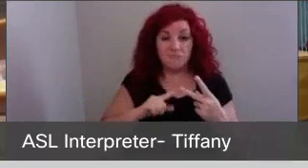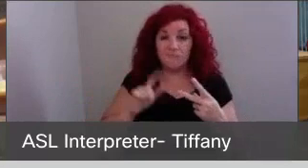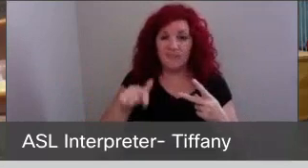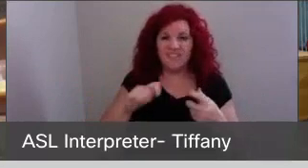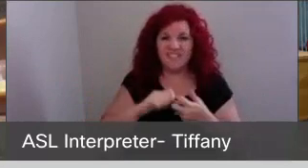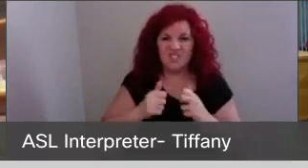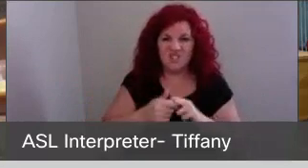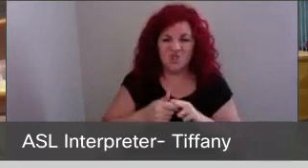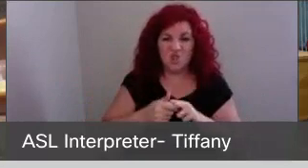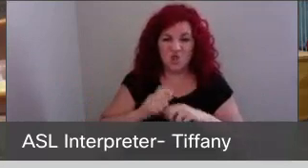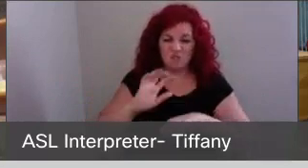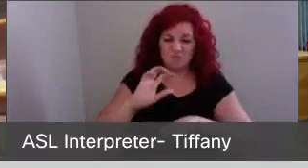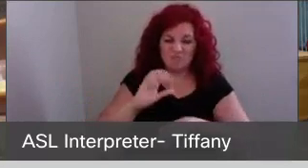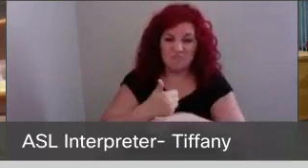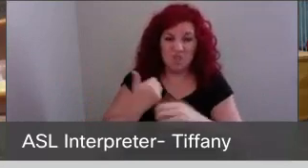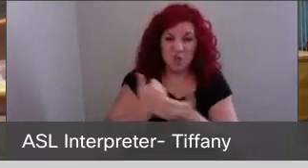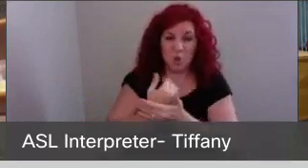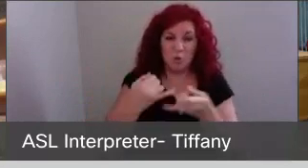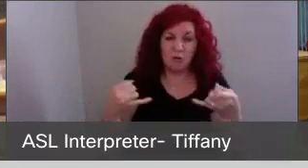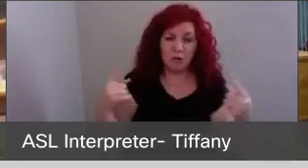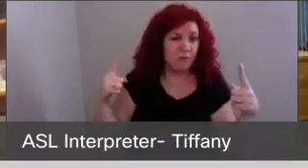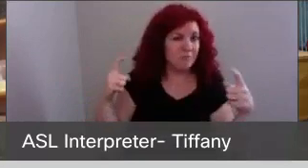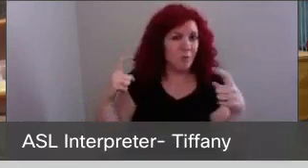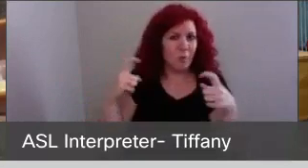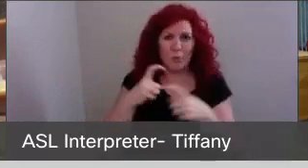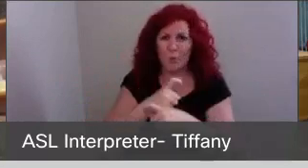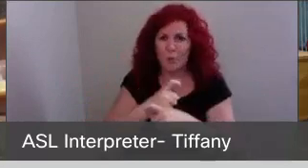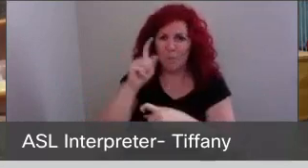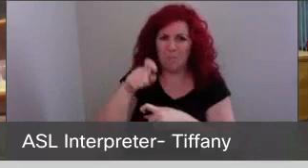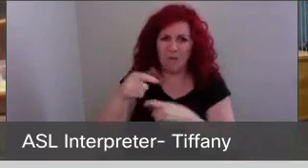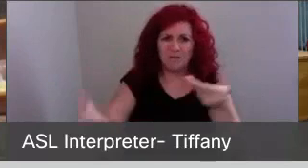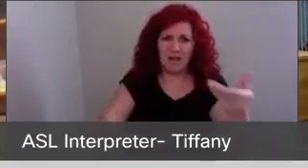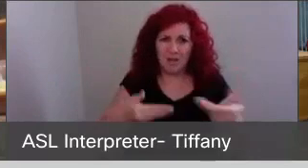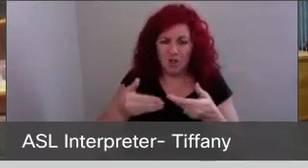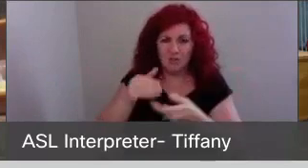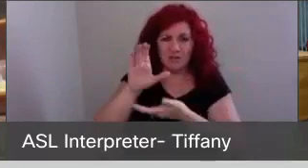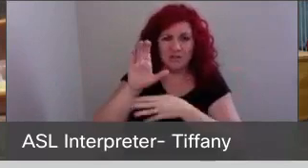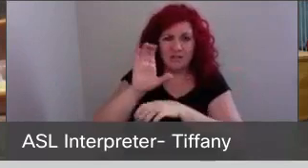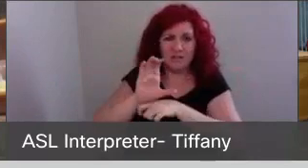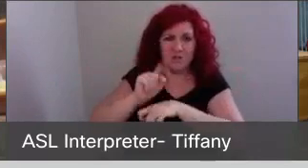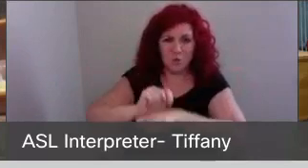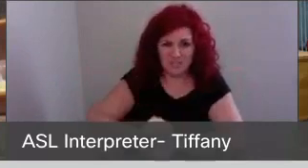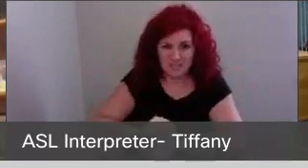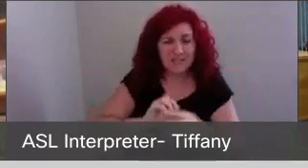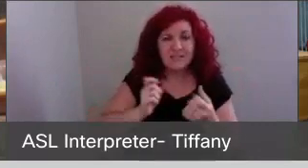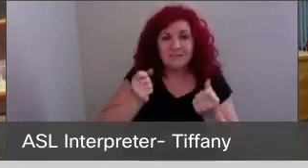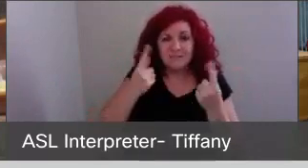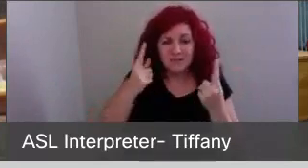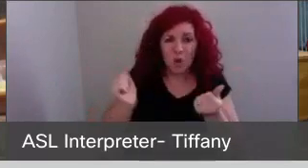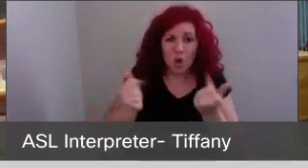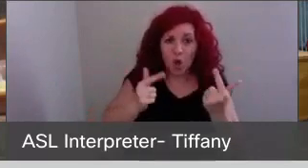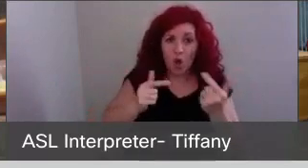of redistricting is so complex that we have to hire consultants. I think every county in Arizona will